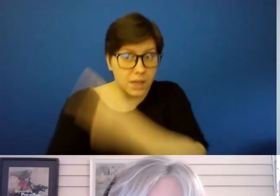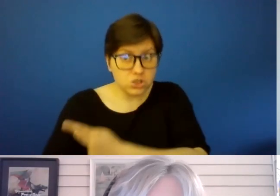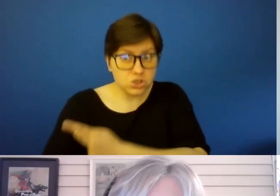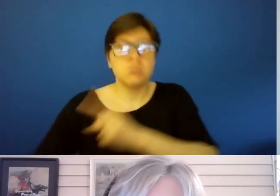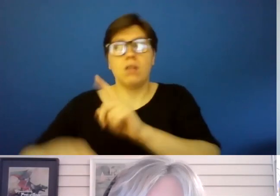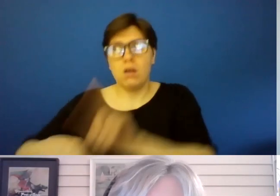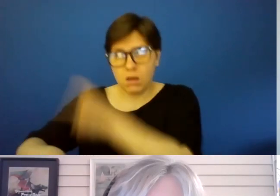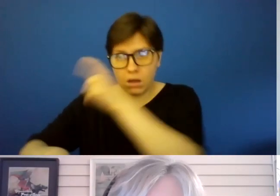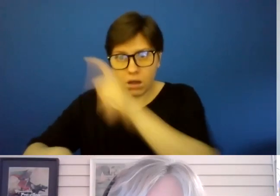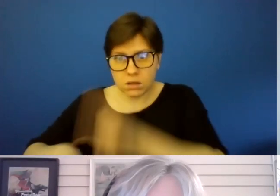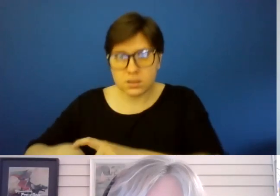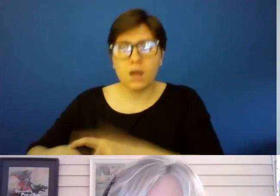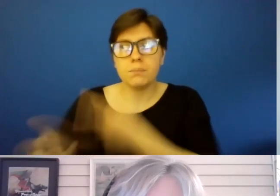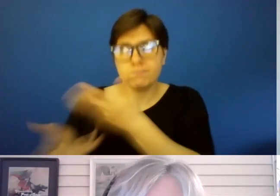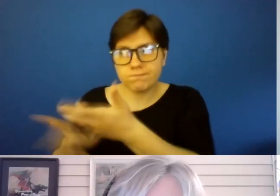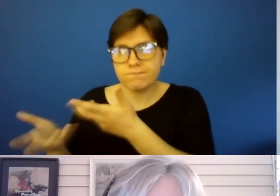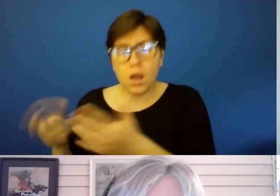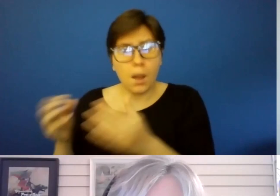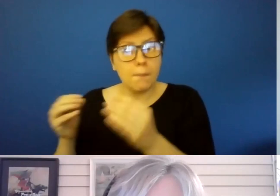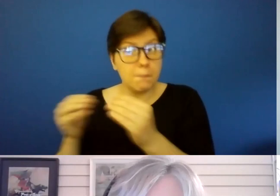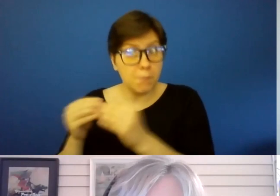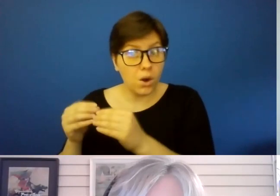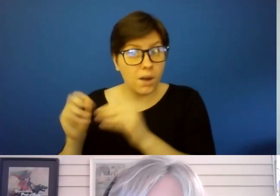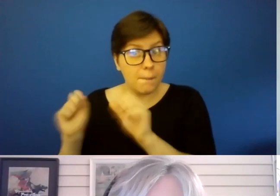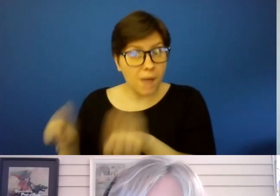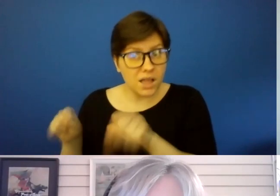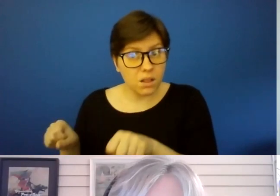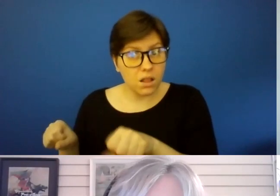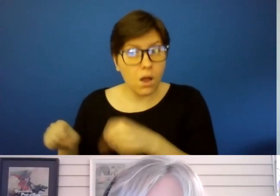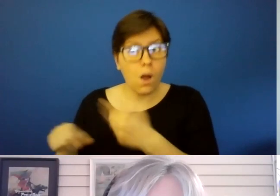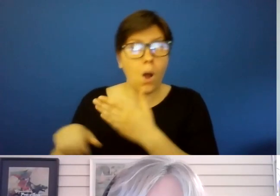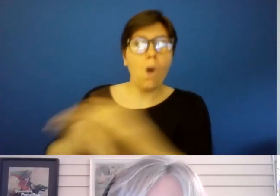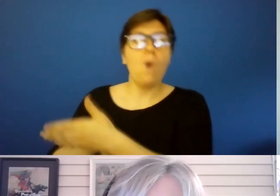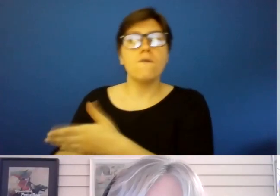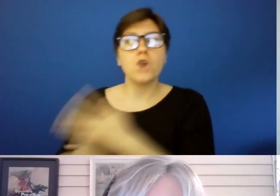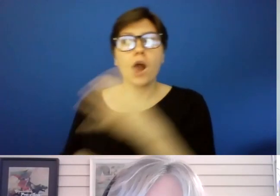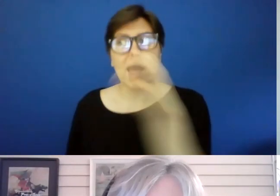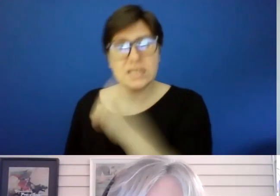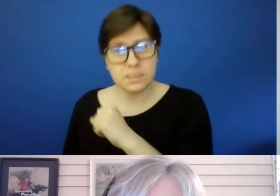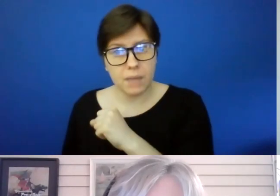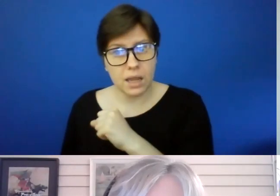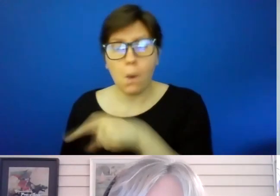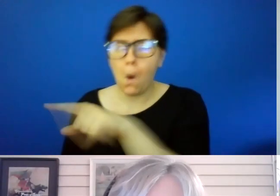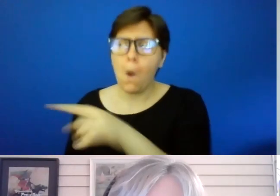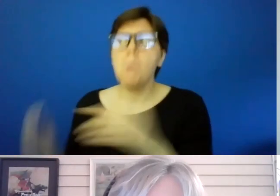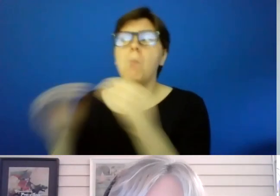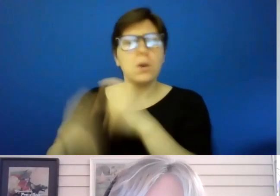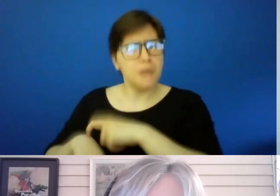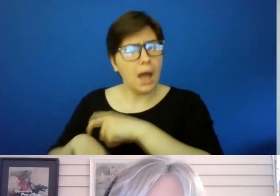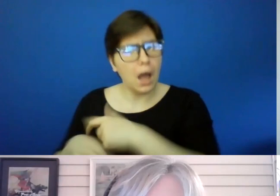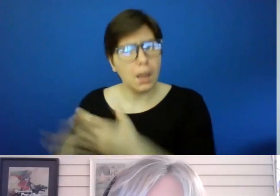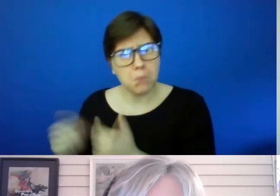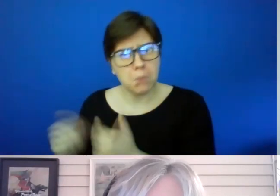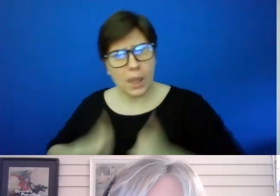time, they're more likely than not to overestimate how much time they have to live. And that